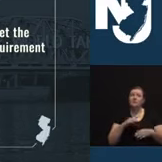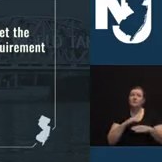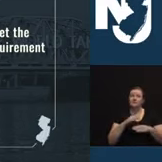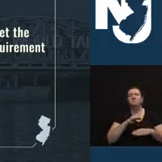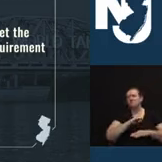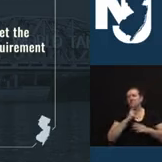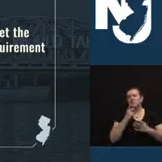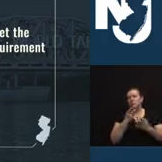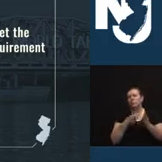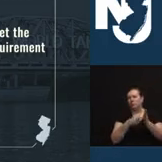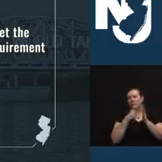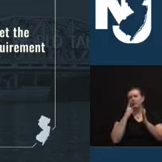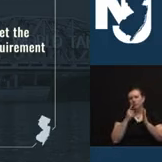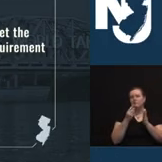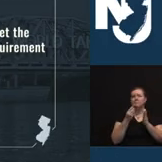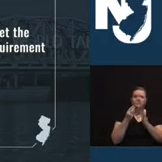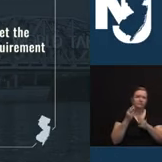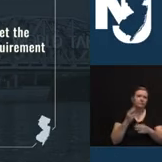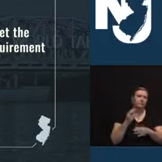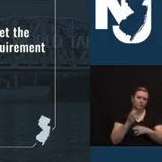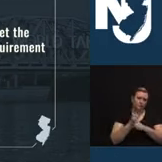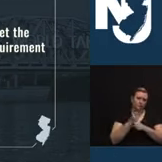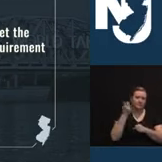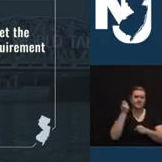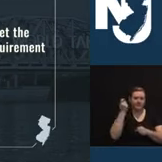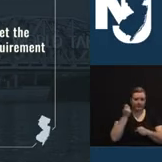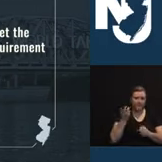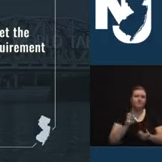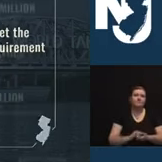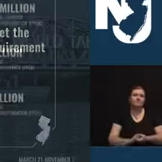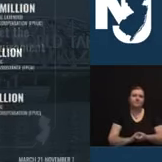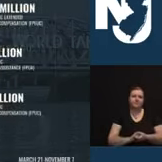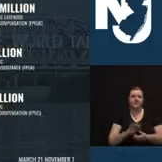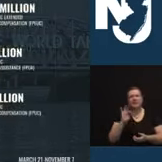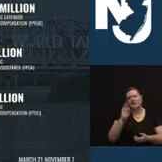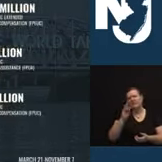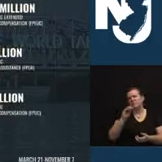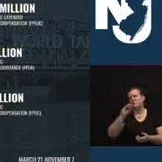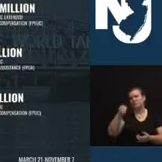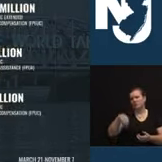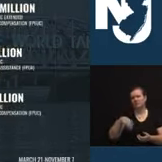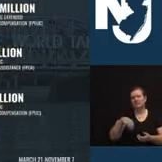receive benefits. That still is around 96%. All totaled, more than